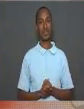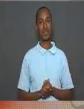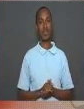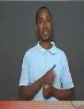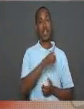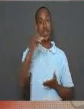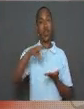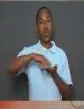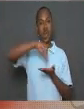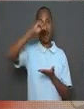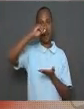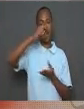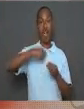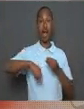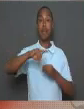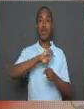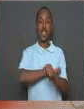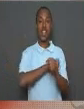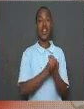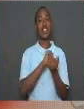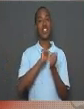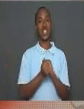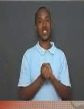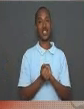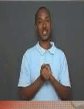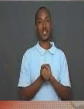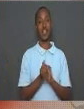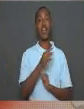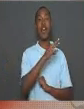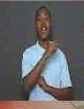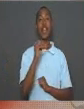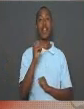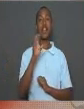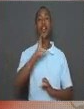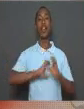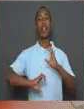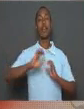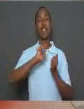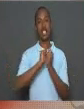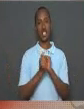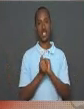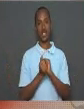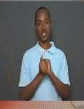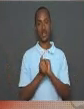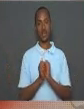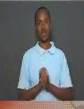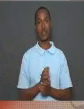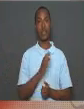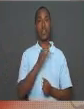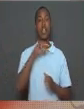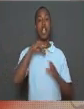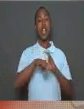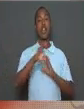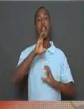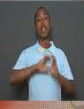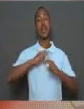You learned about energy changes and chemical changes in